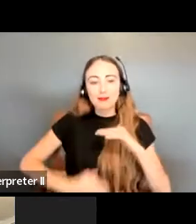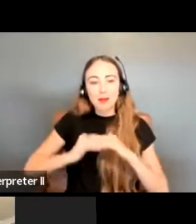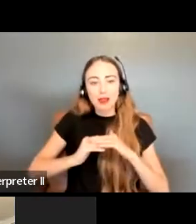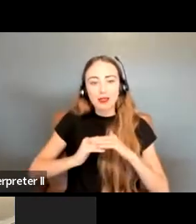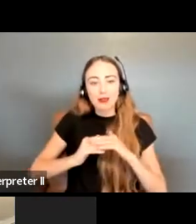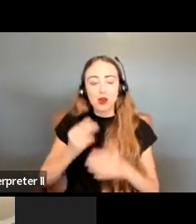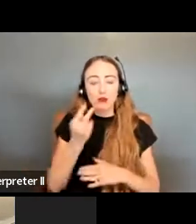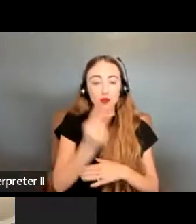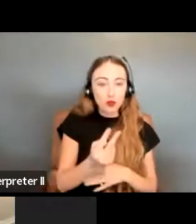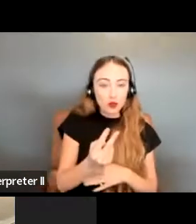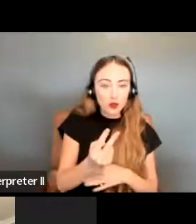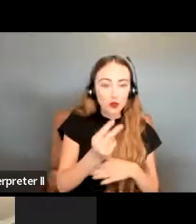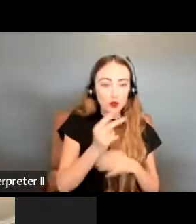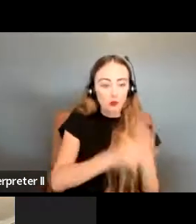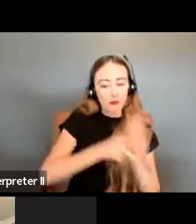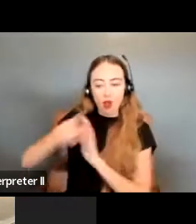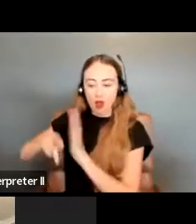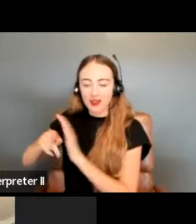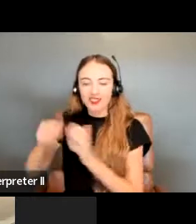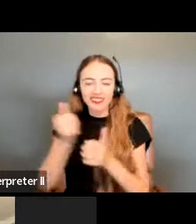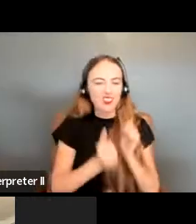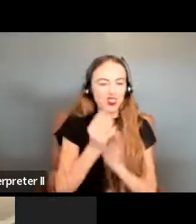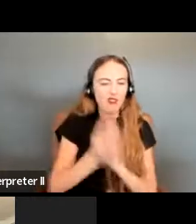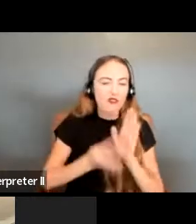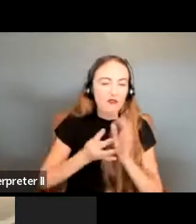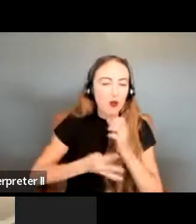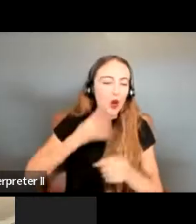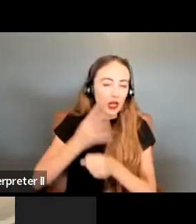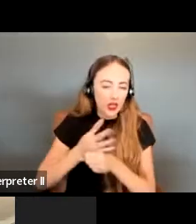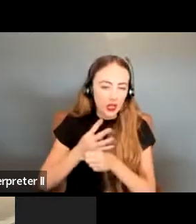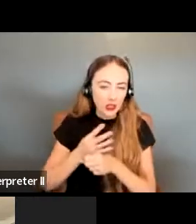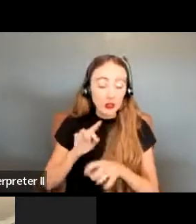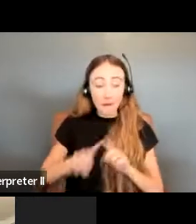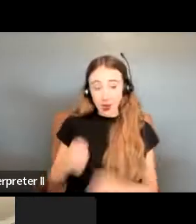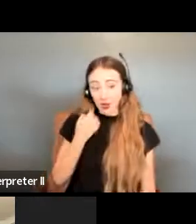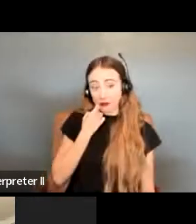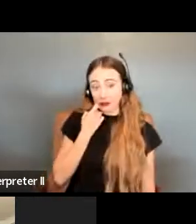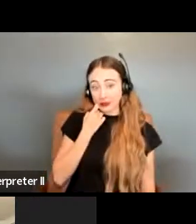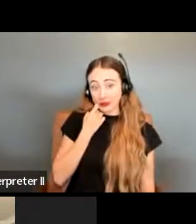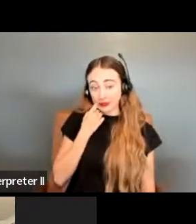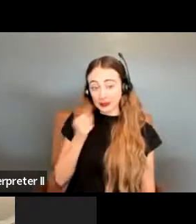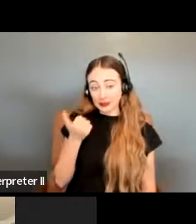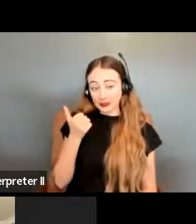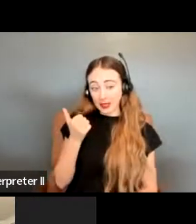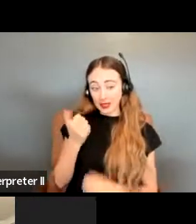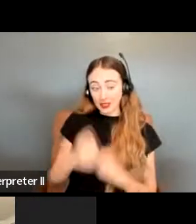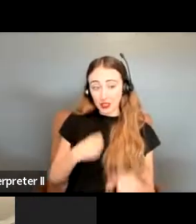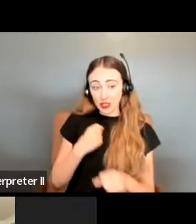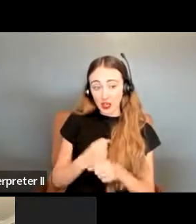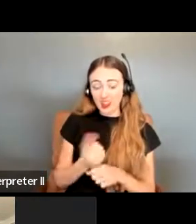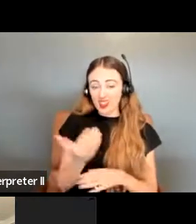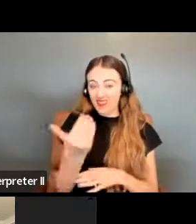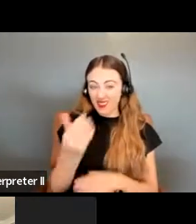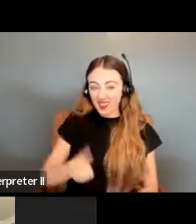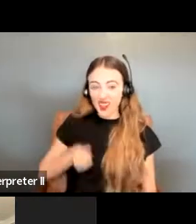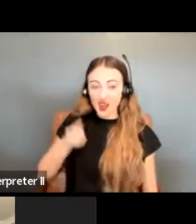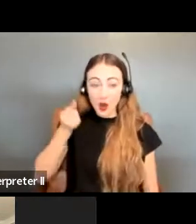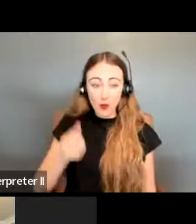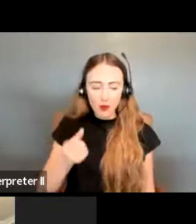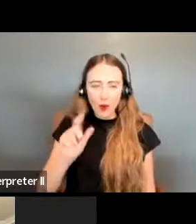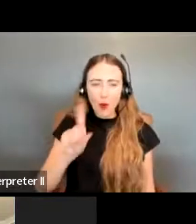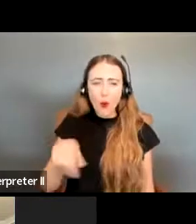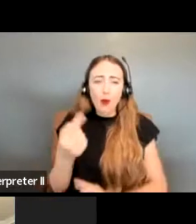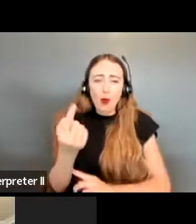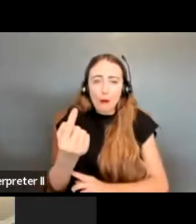consecutive 4-year terms. But over the last decade, of over 15 appointments, only 1 has served longer